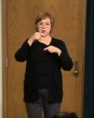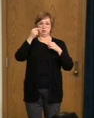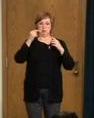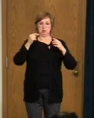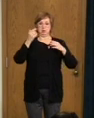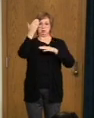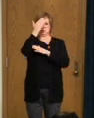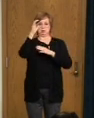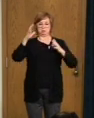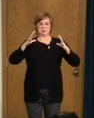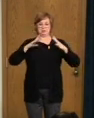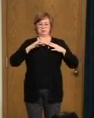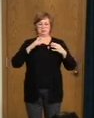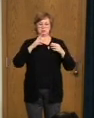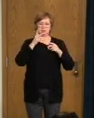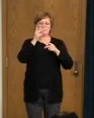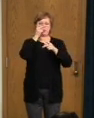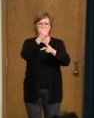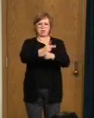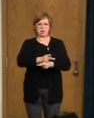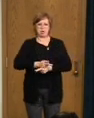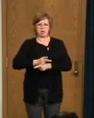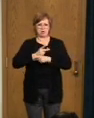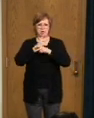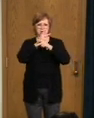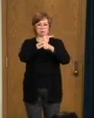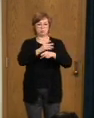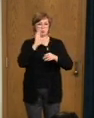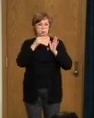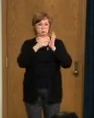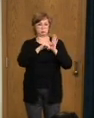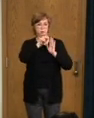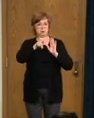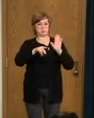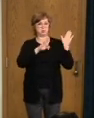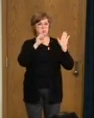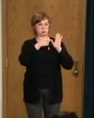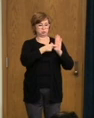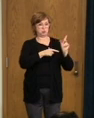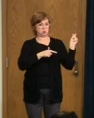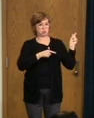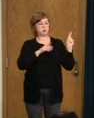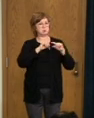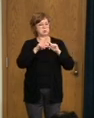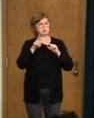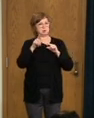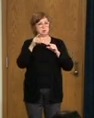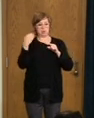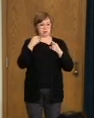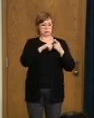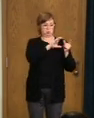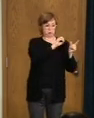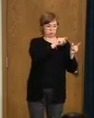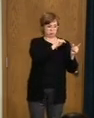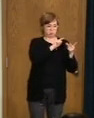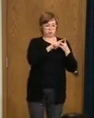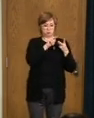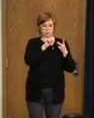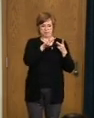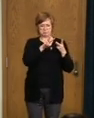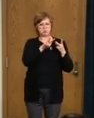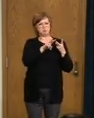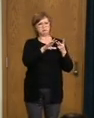because, as we'll see in the slides, while we're not seeing many of the outbreaks that are happening in October and early